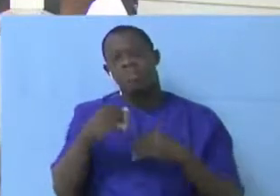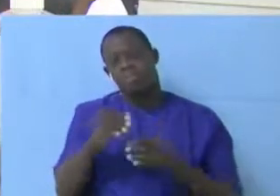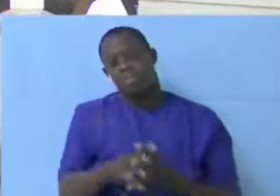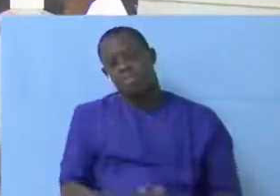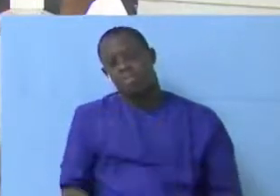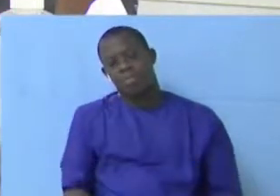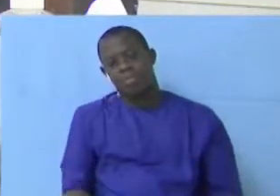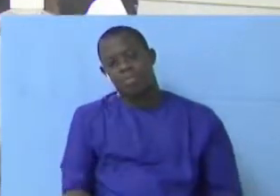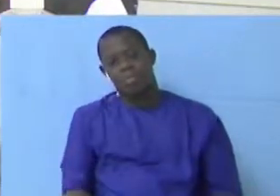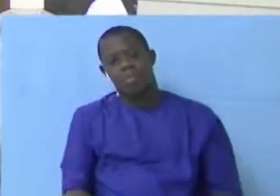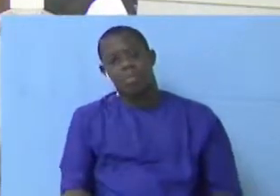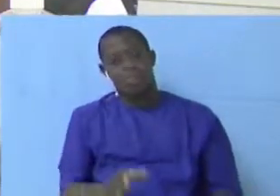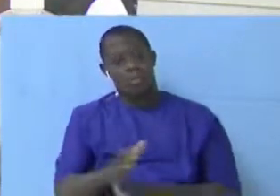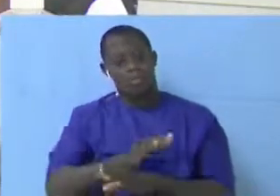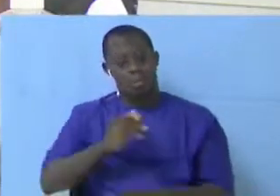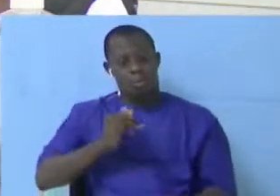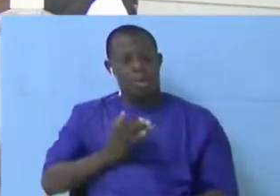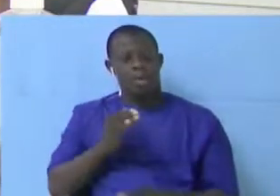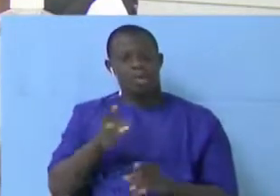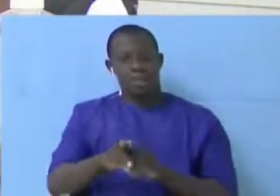lady was posted at mile 2.